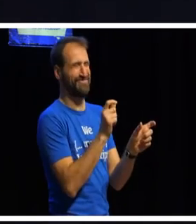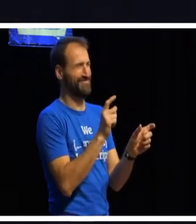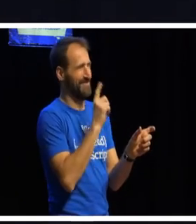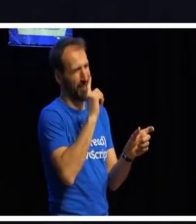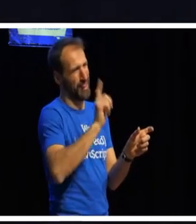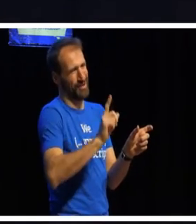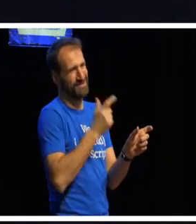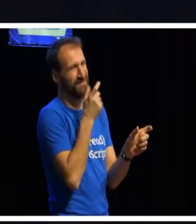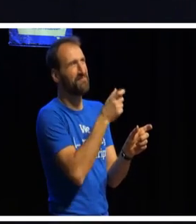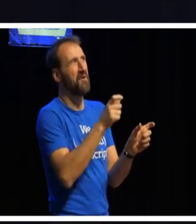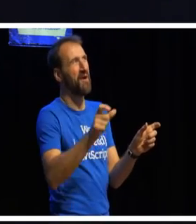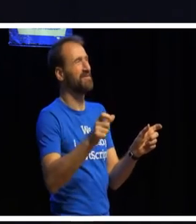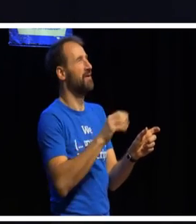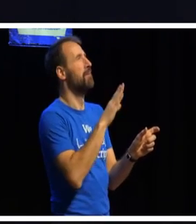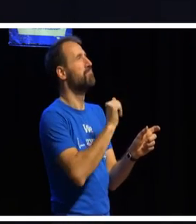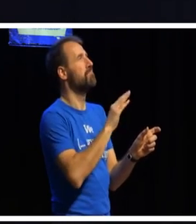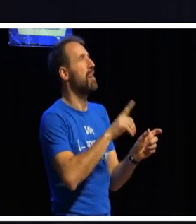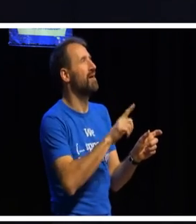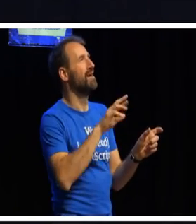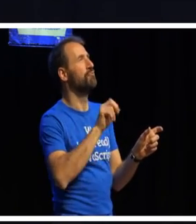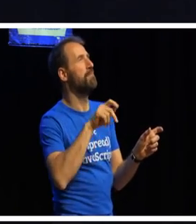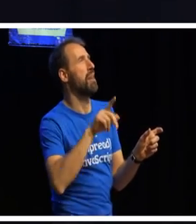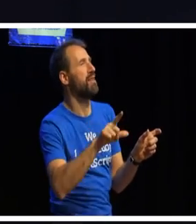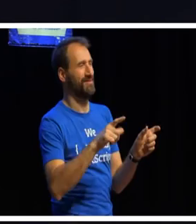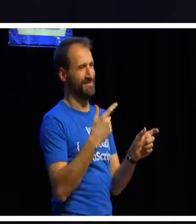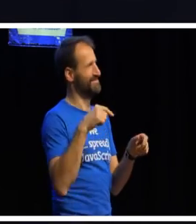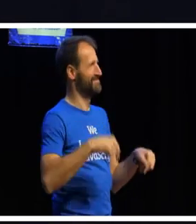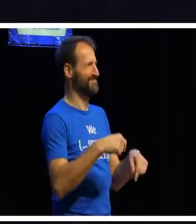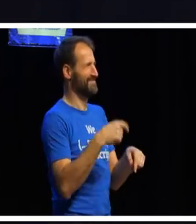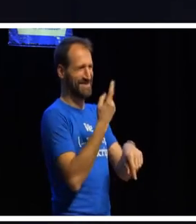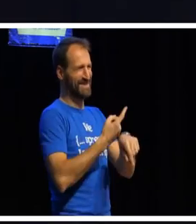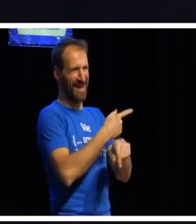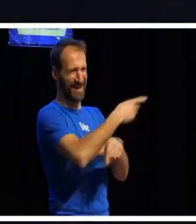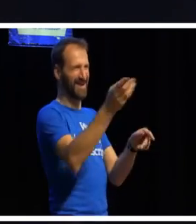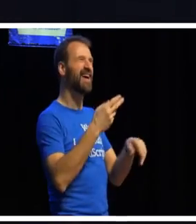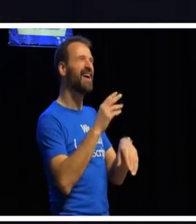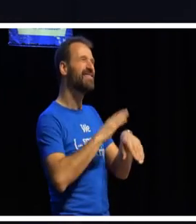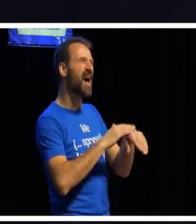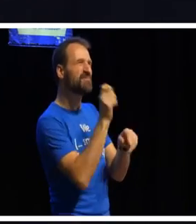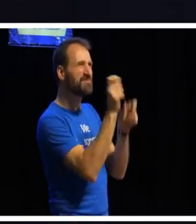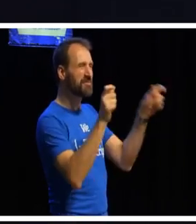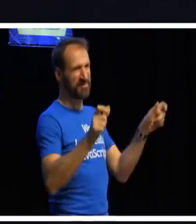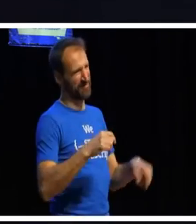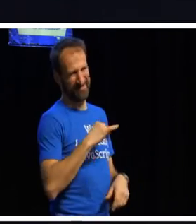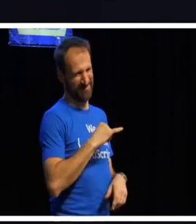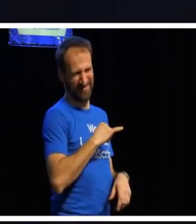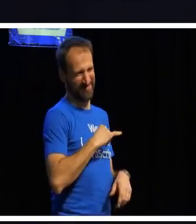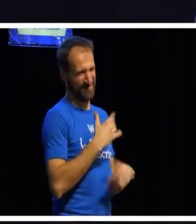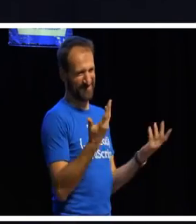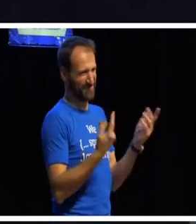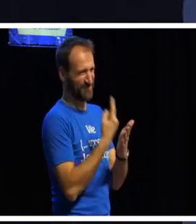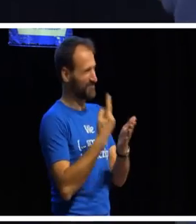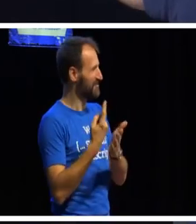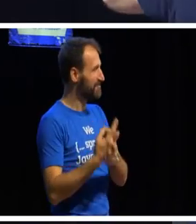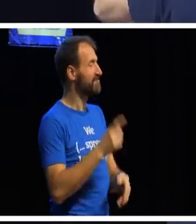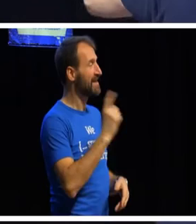community, Babel REPL. I really like the way we name stuff. I saw this tweet recently, and I love it. It says, I